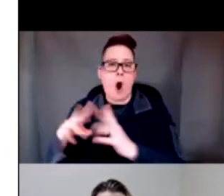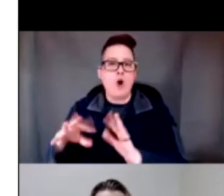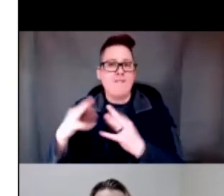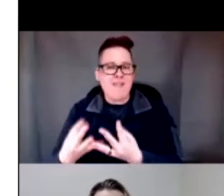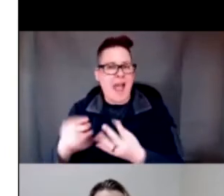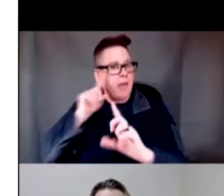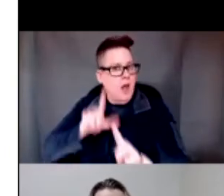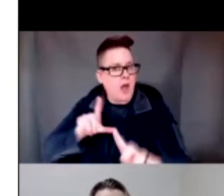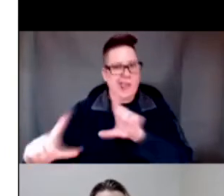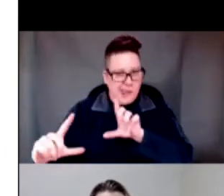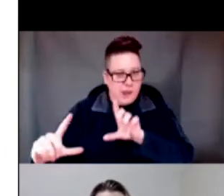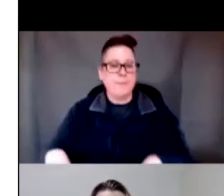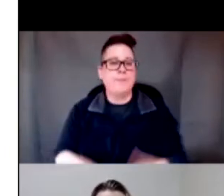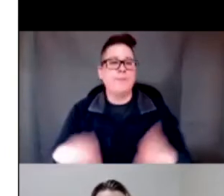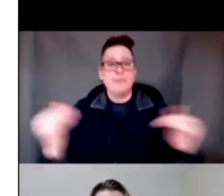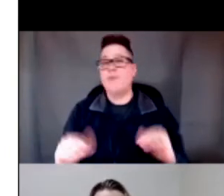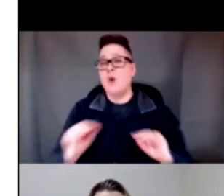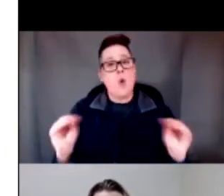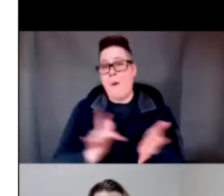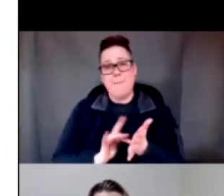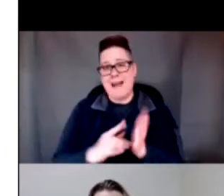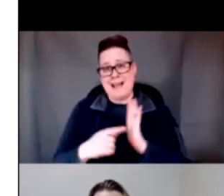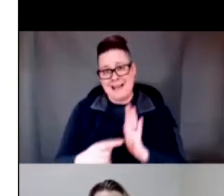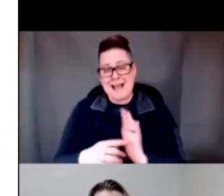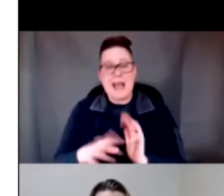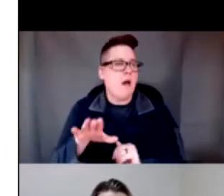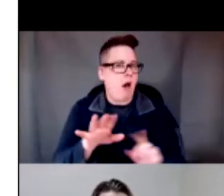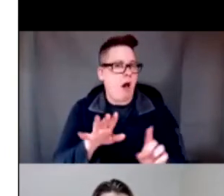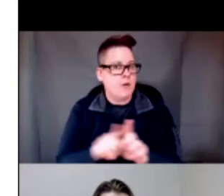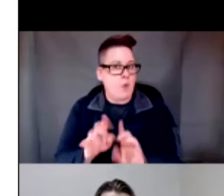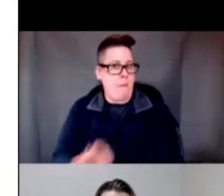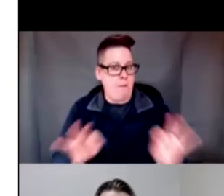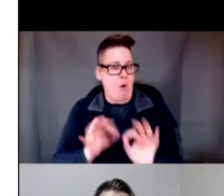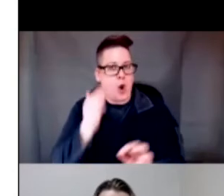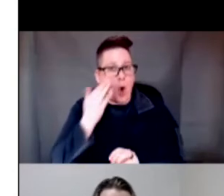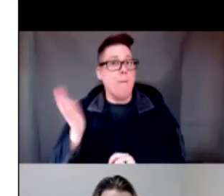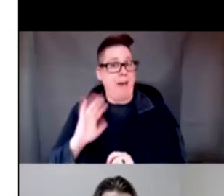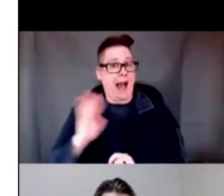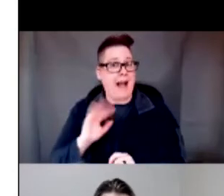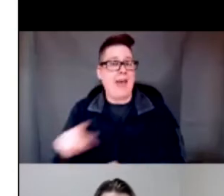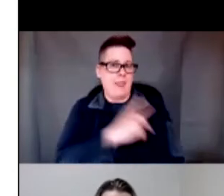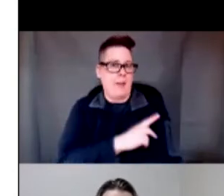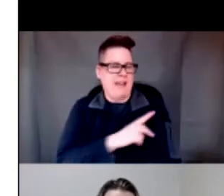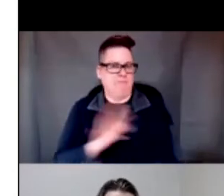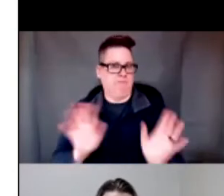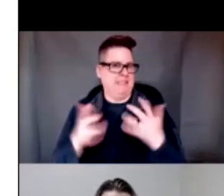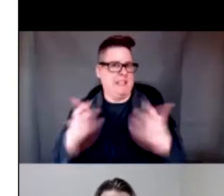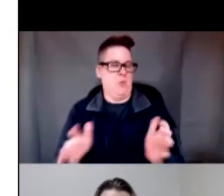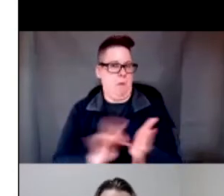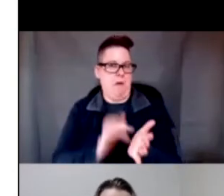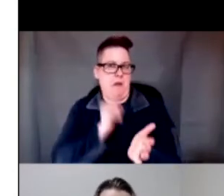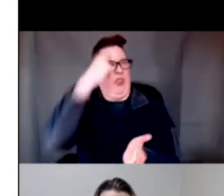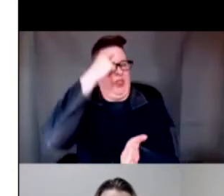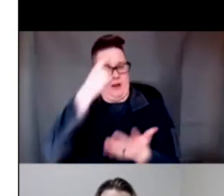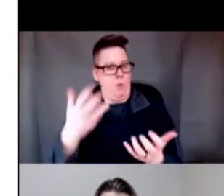this time, no medications were indicated. It's also important to note that the patient at the time was not considering medications as an option for